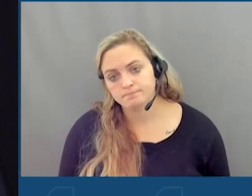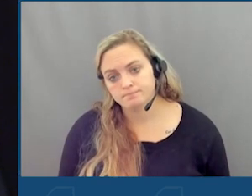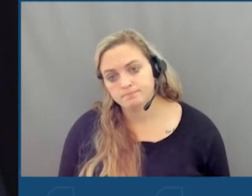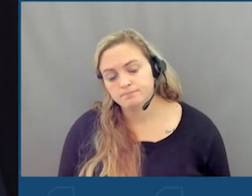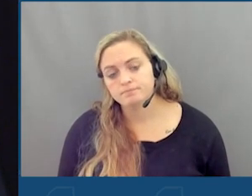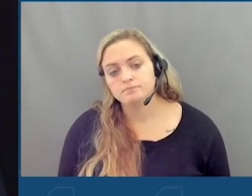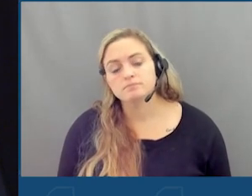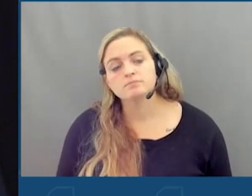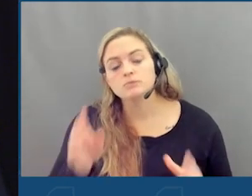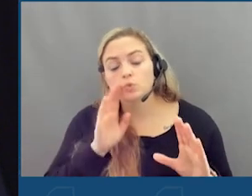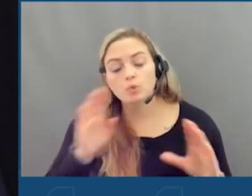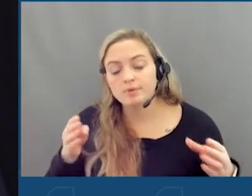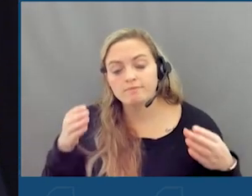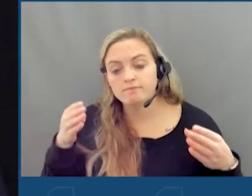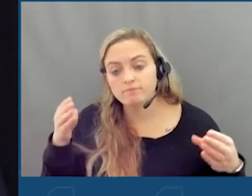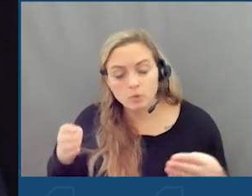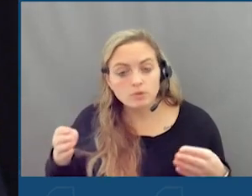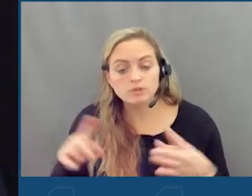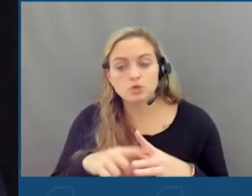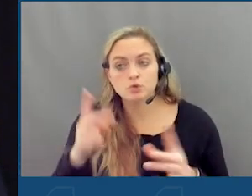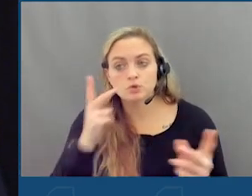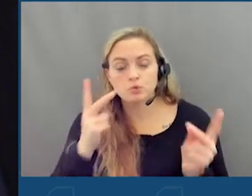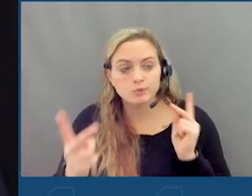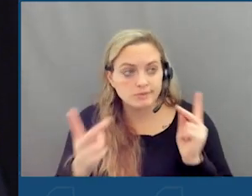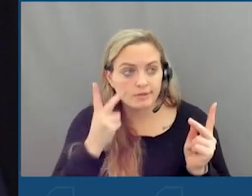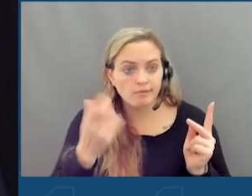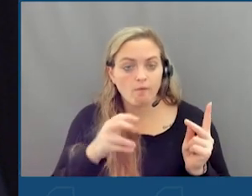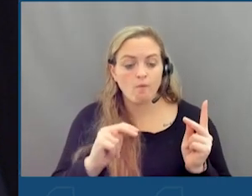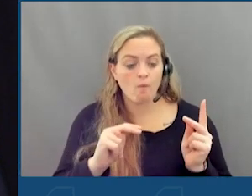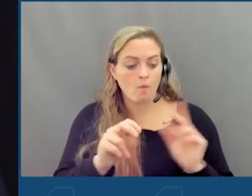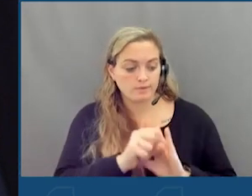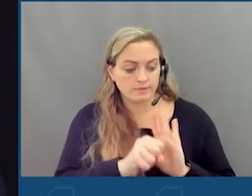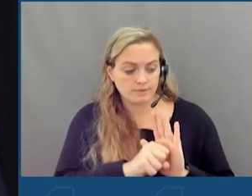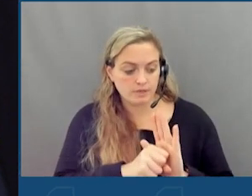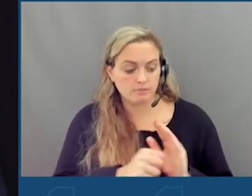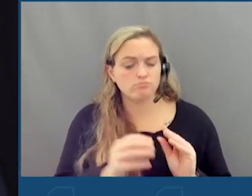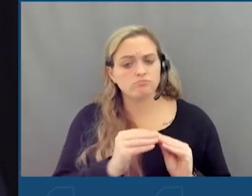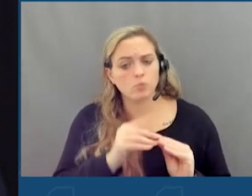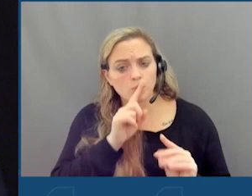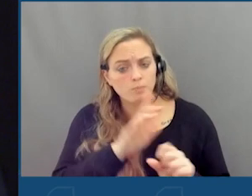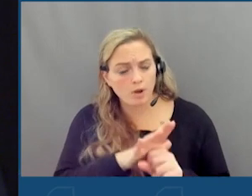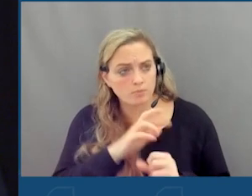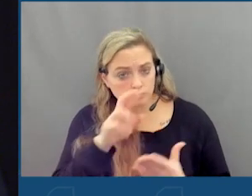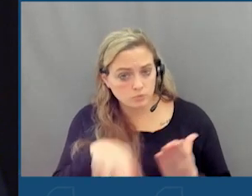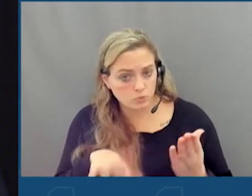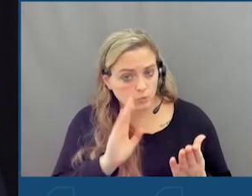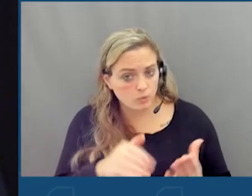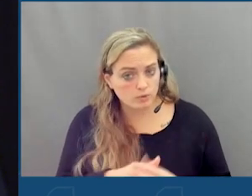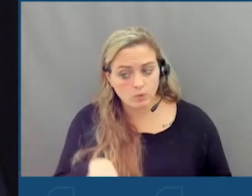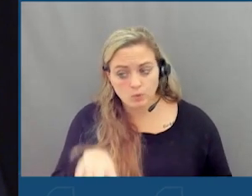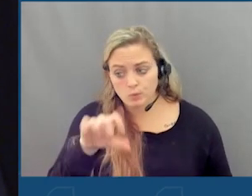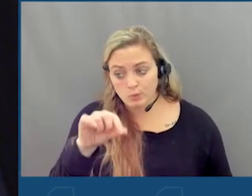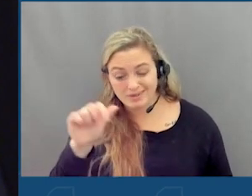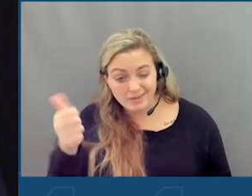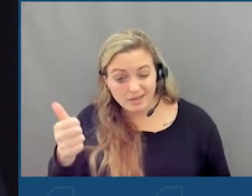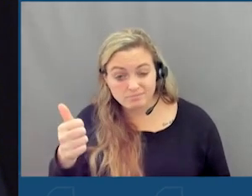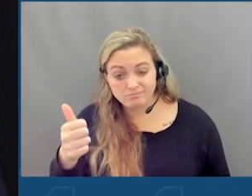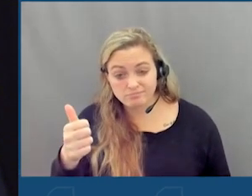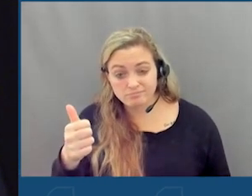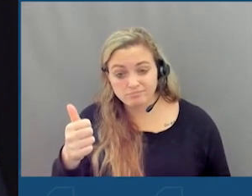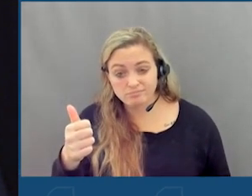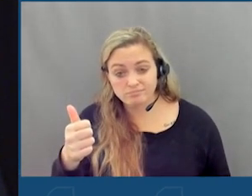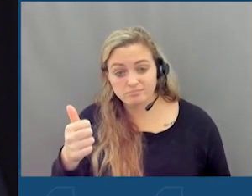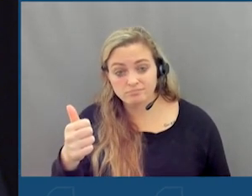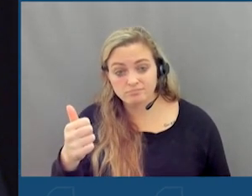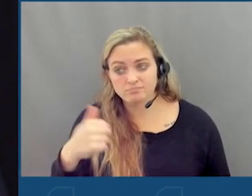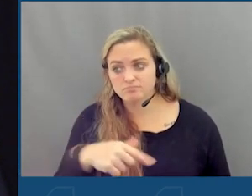focused on this. We are starting to see in our own state more promising results. Back in 2010, We